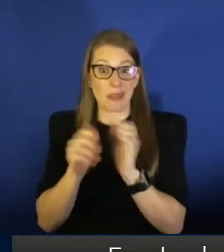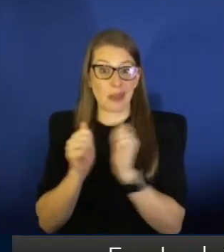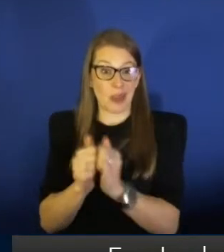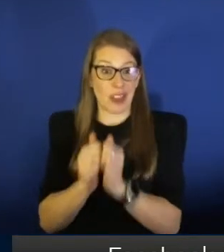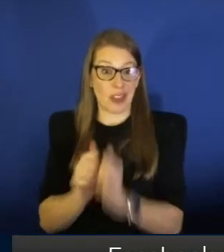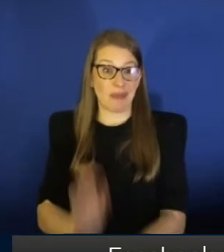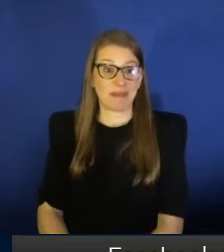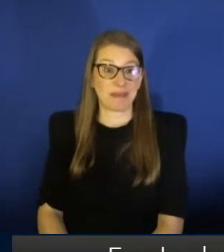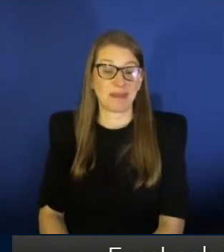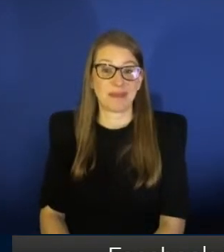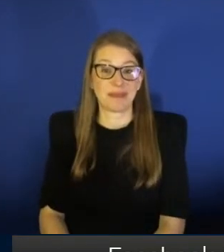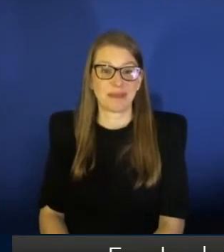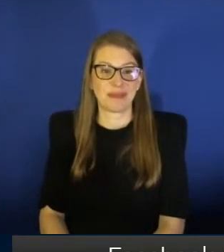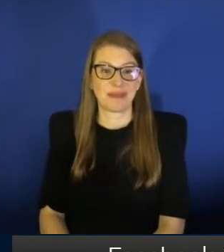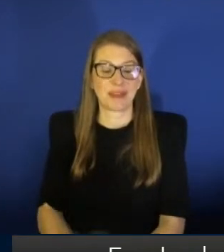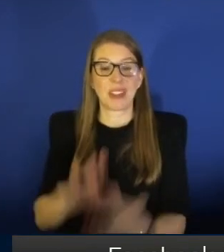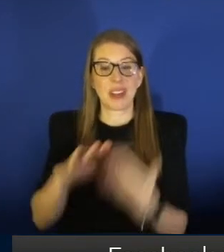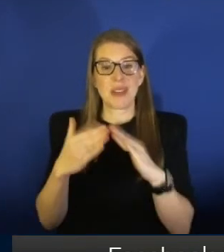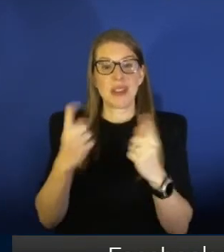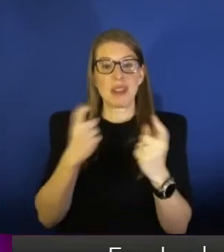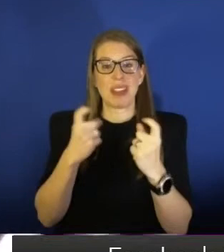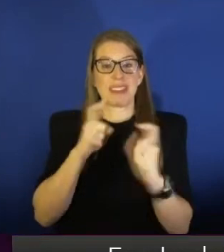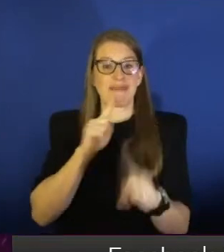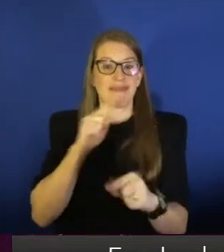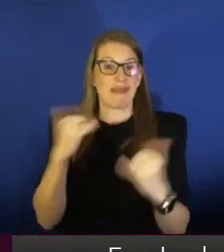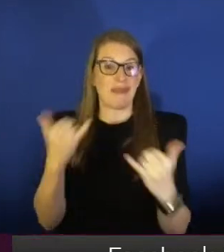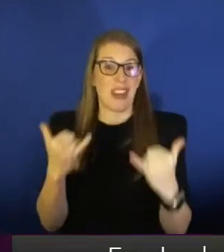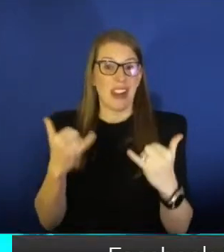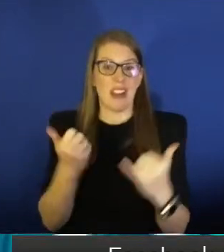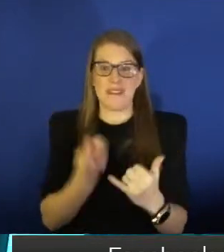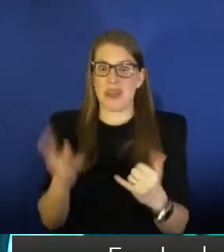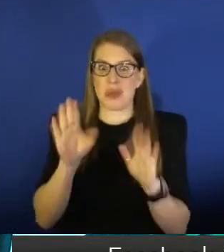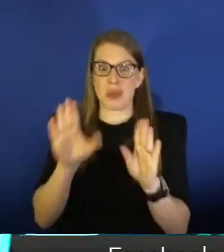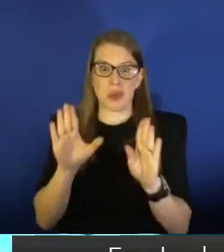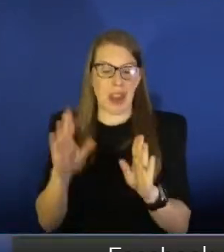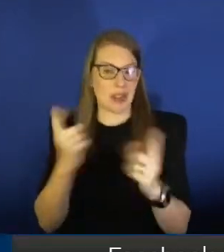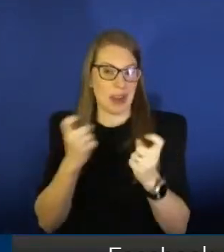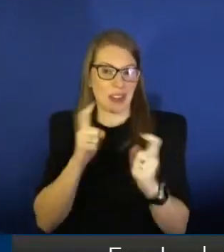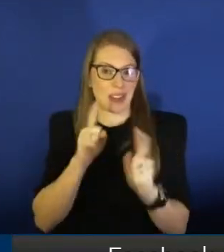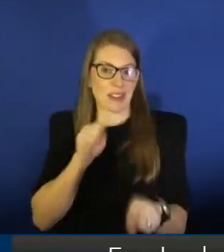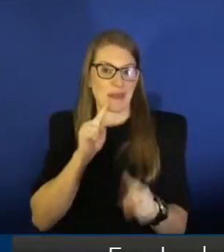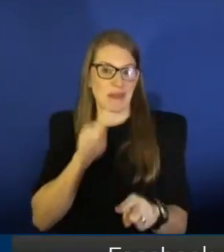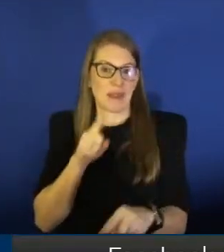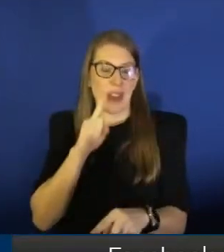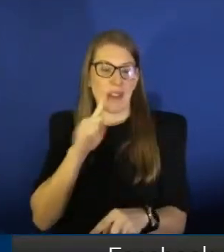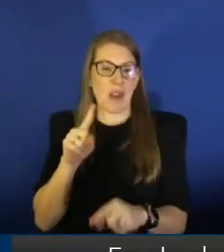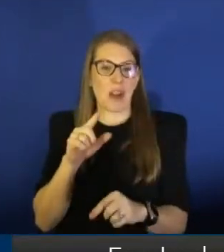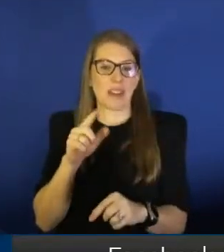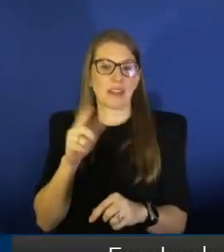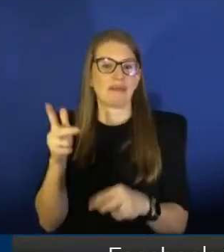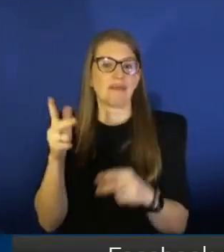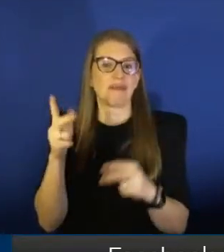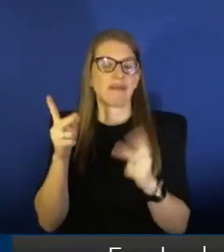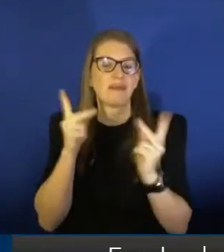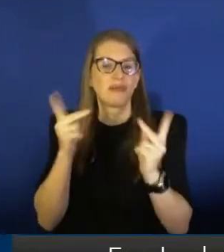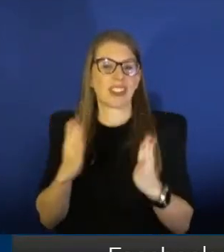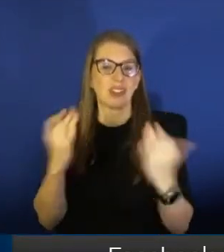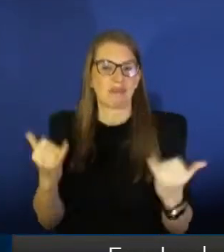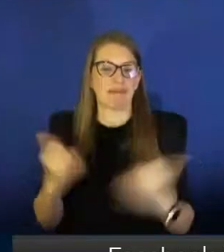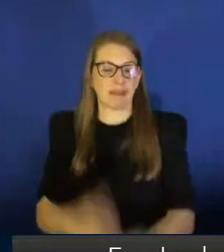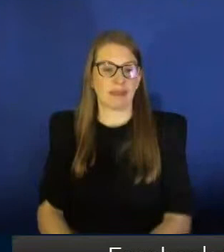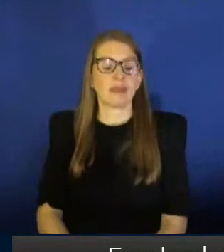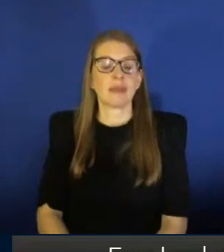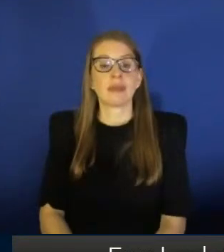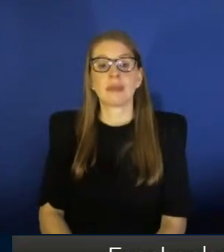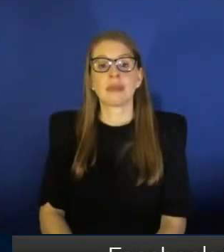We're going to get to some community questions right now because we've got a few great ones coming in for our guests today. Question about telehealth. Isaac wants to